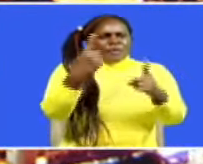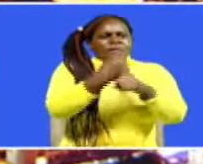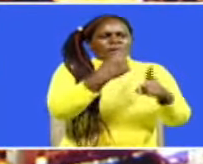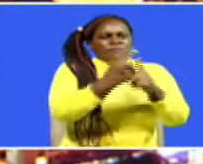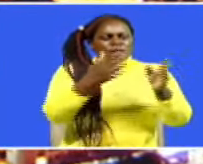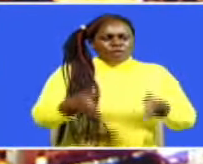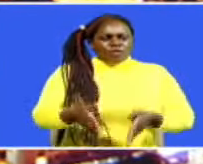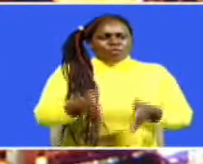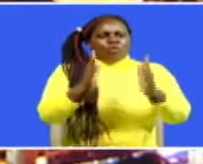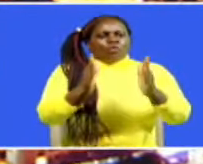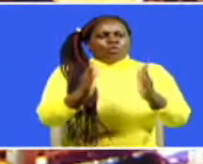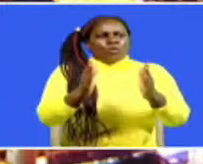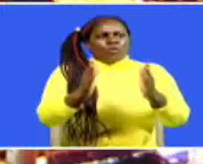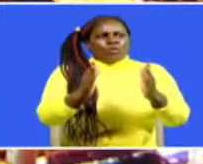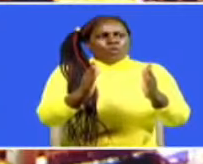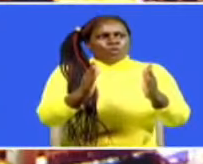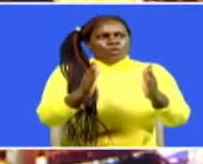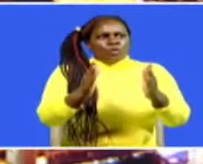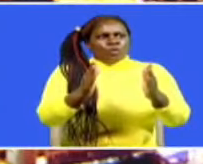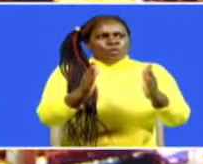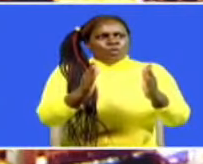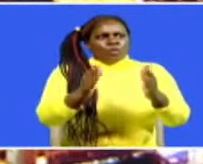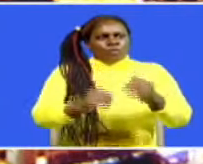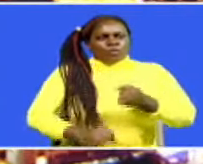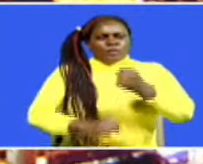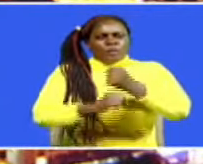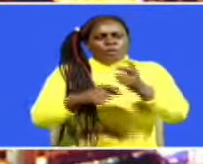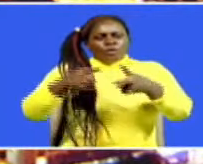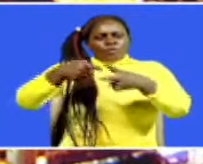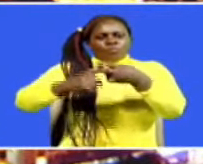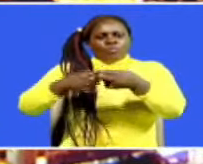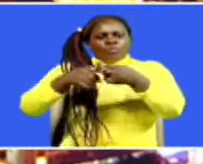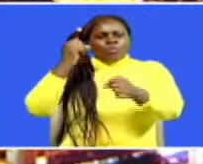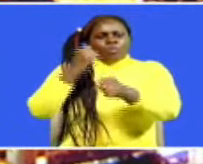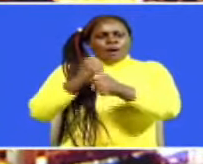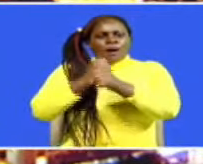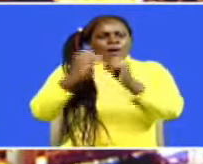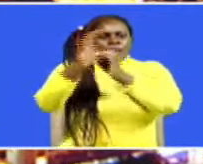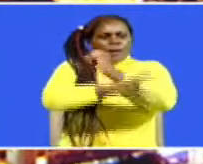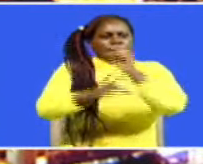road agencies to beef up repair works all around